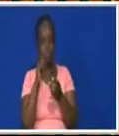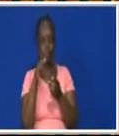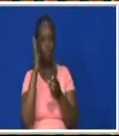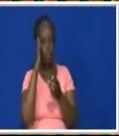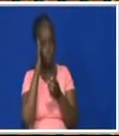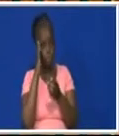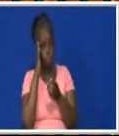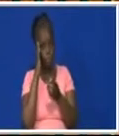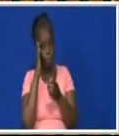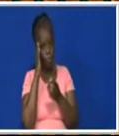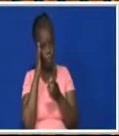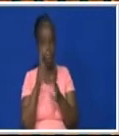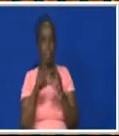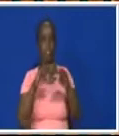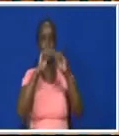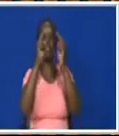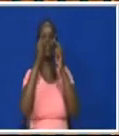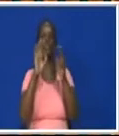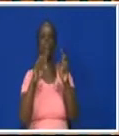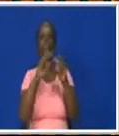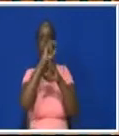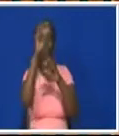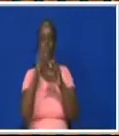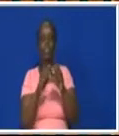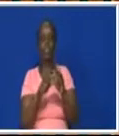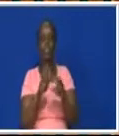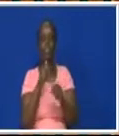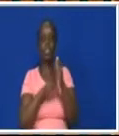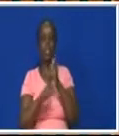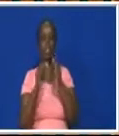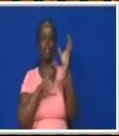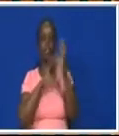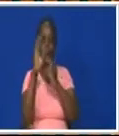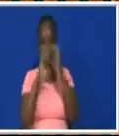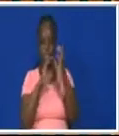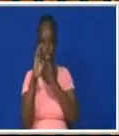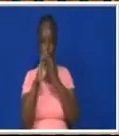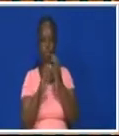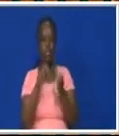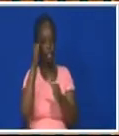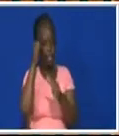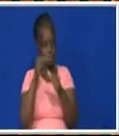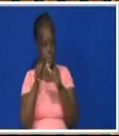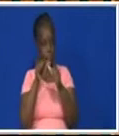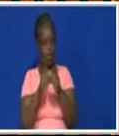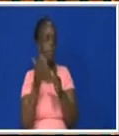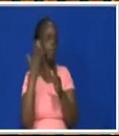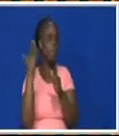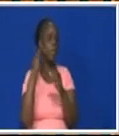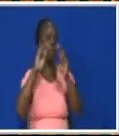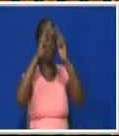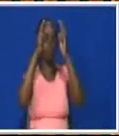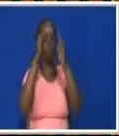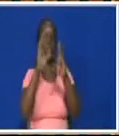1, the theme of the question is in communication. So can we recall back on our topic